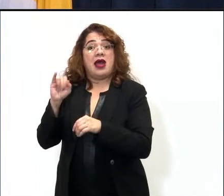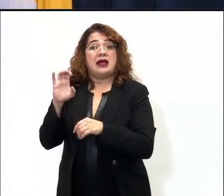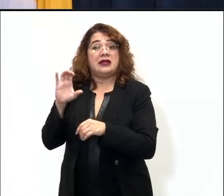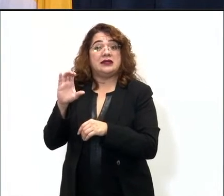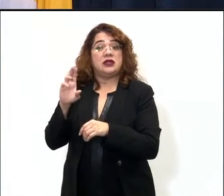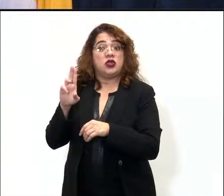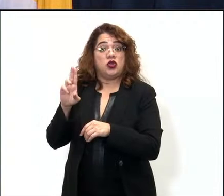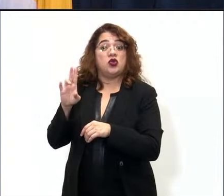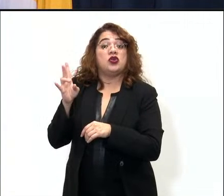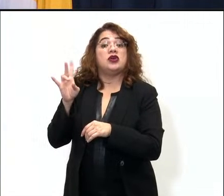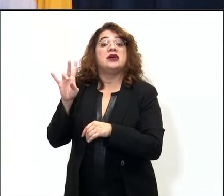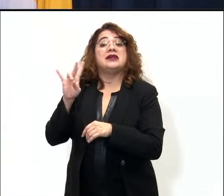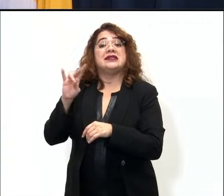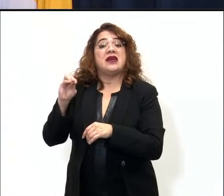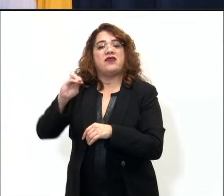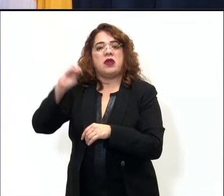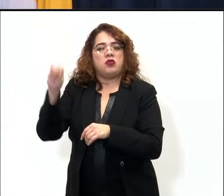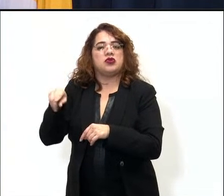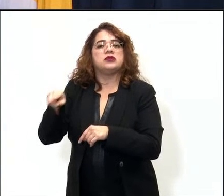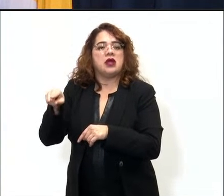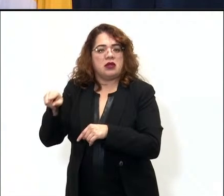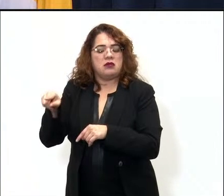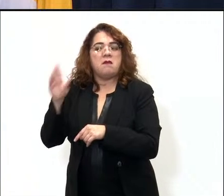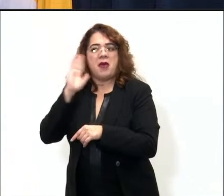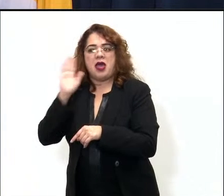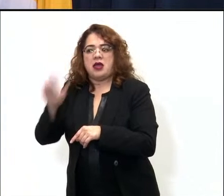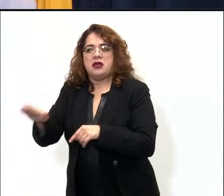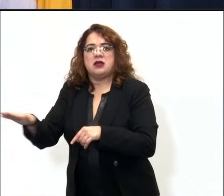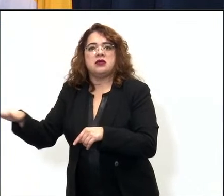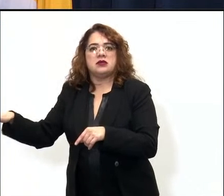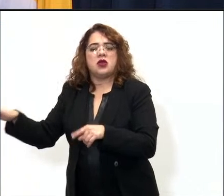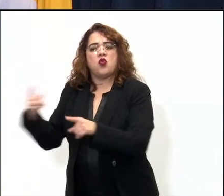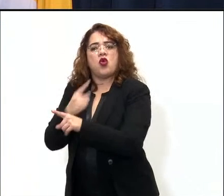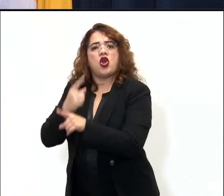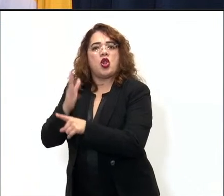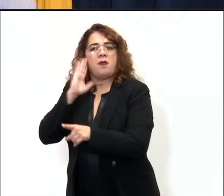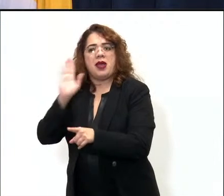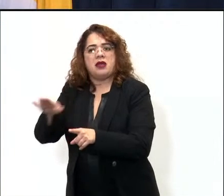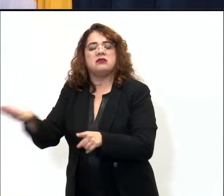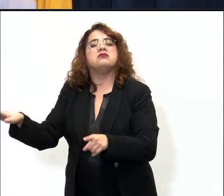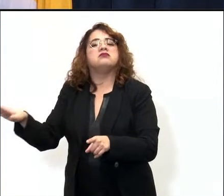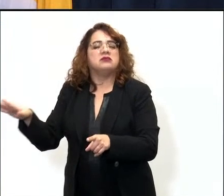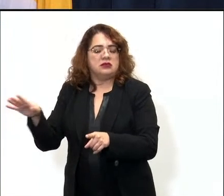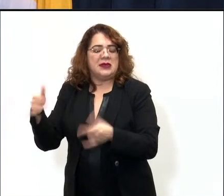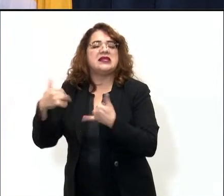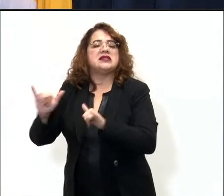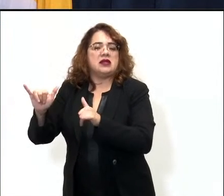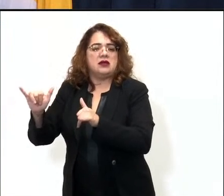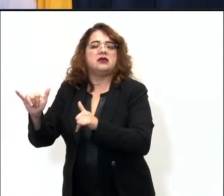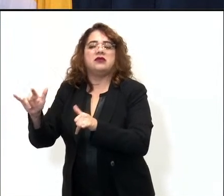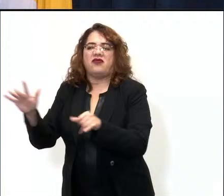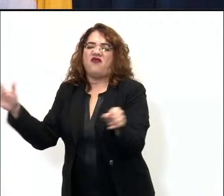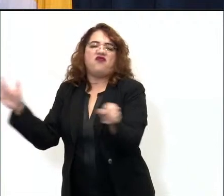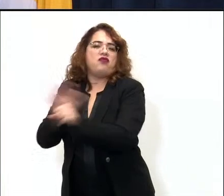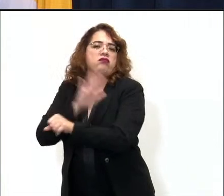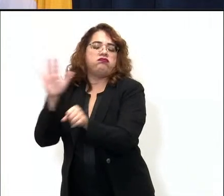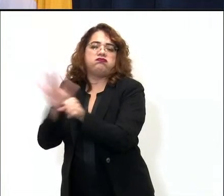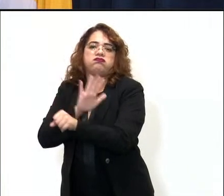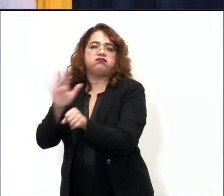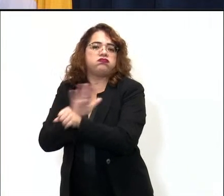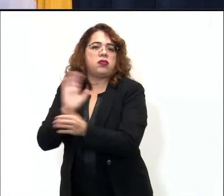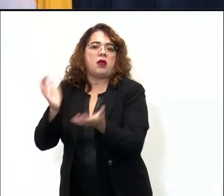filled. So there's just impacts across. We hear a lot about ICU, but the regular beds are also much more full than they have